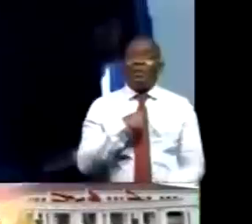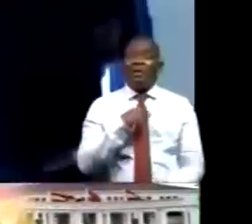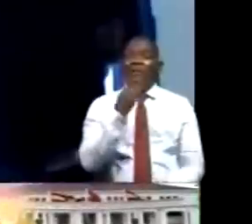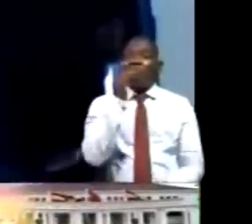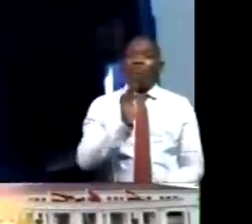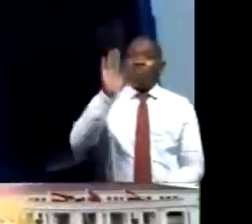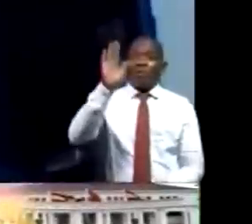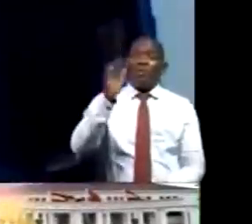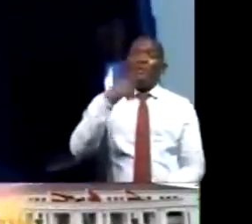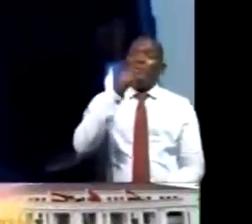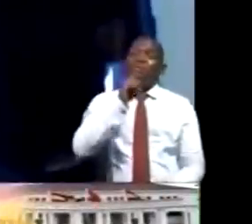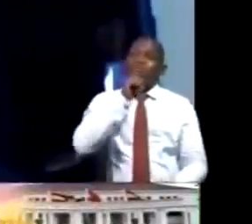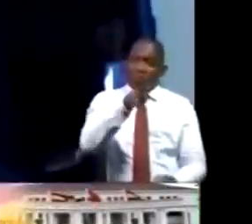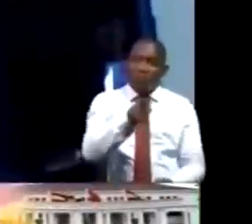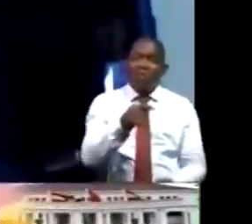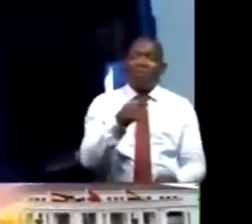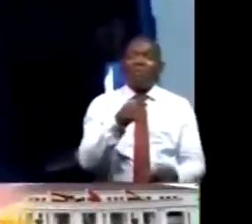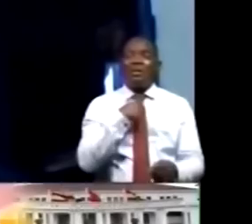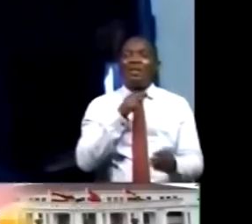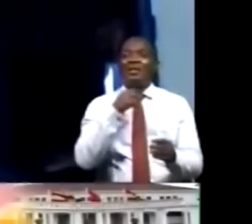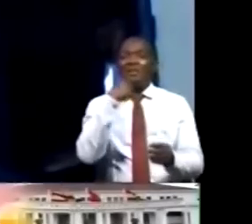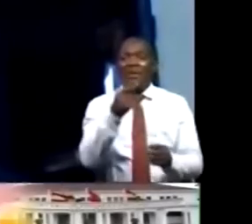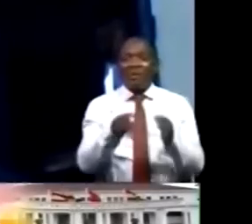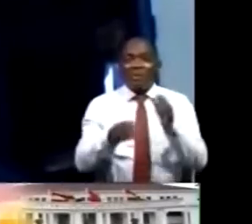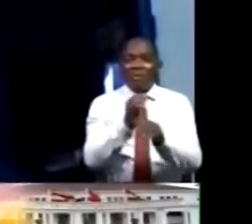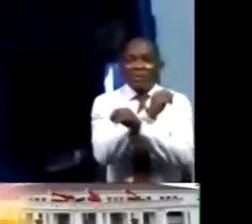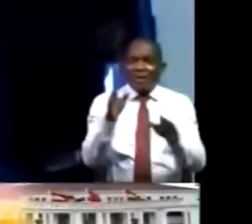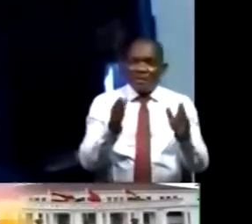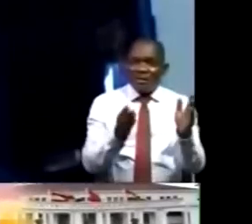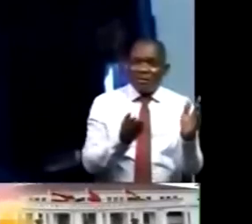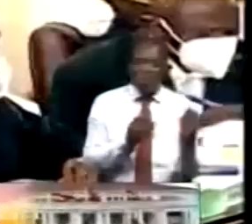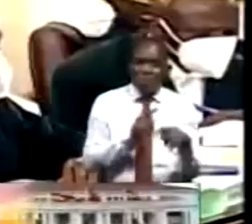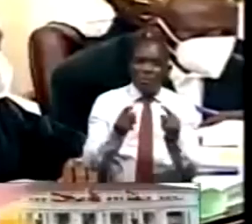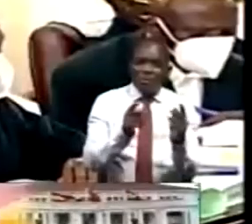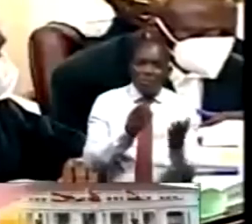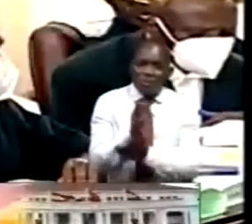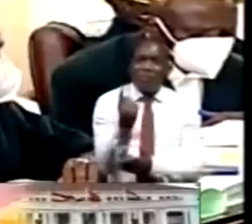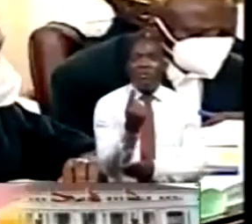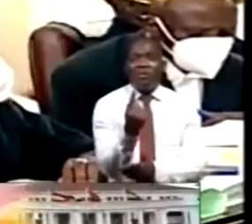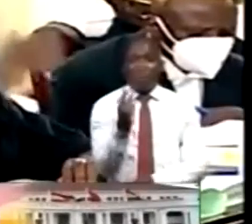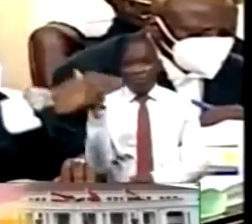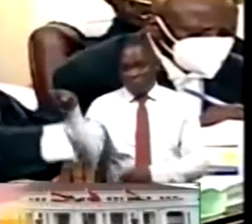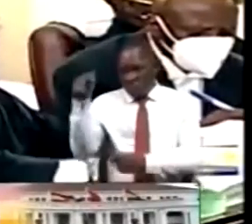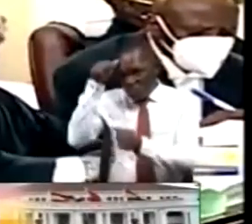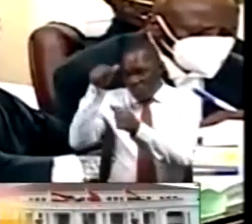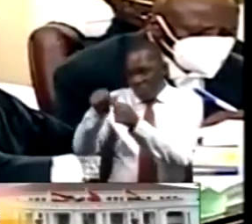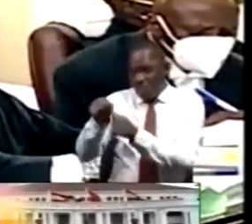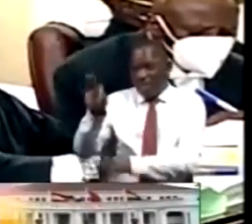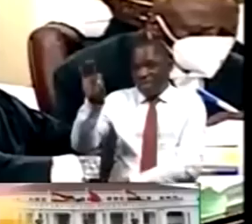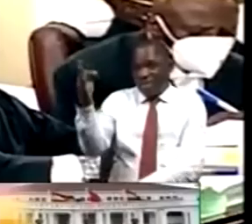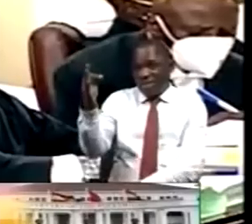the truth, and I told the court nothing but the truth. Now, do you recall that on the 9th,